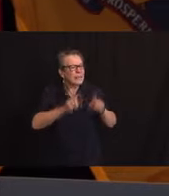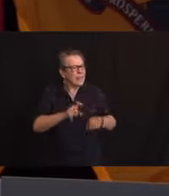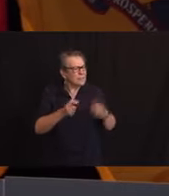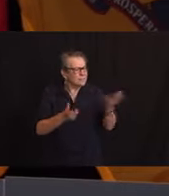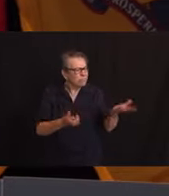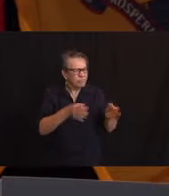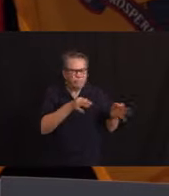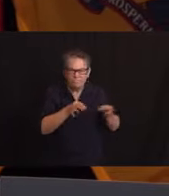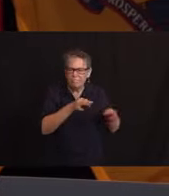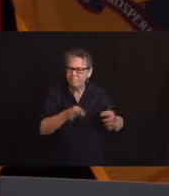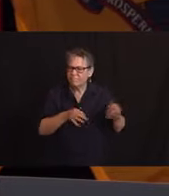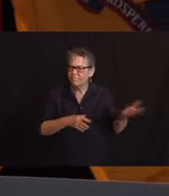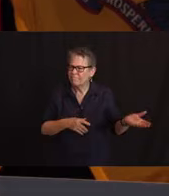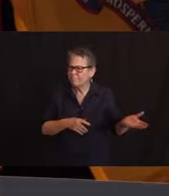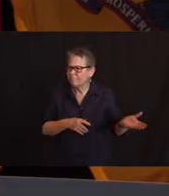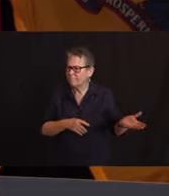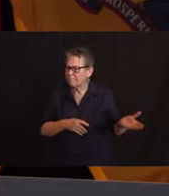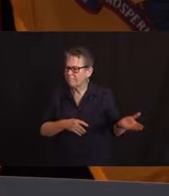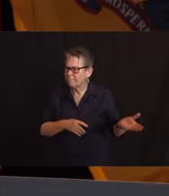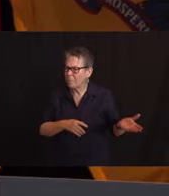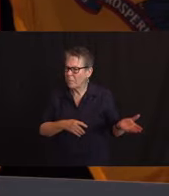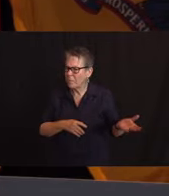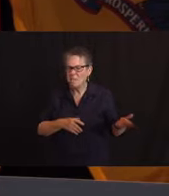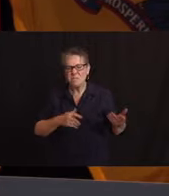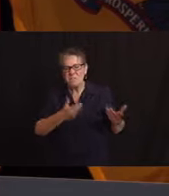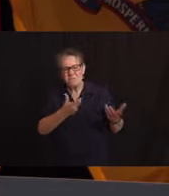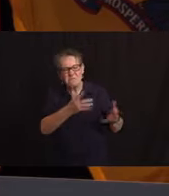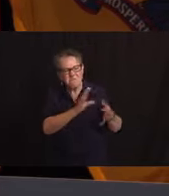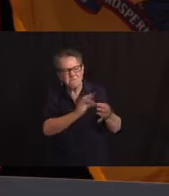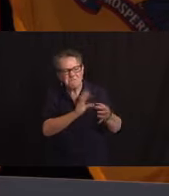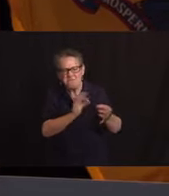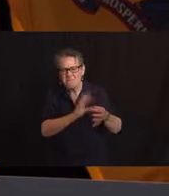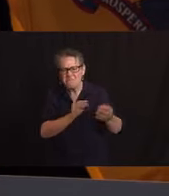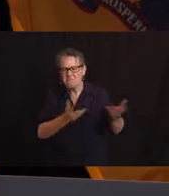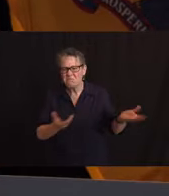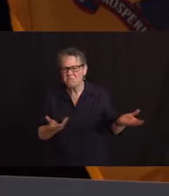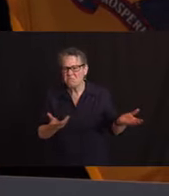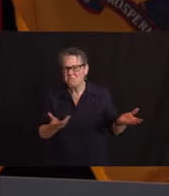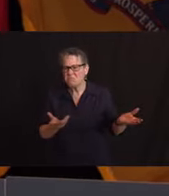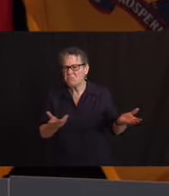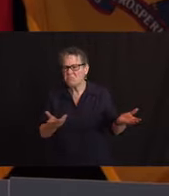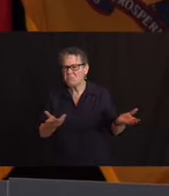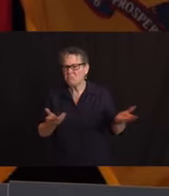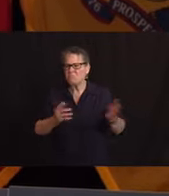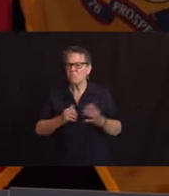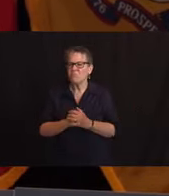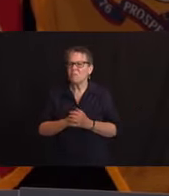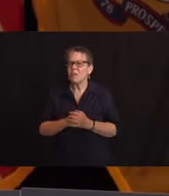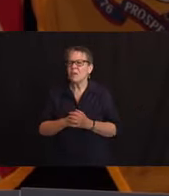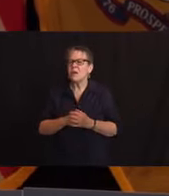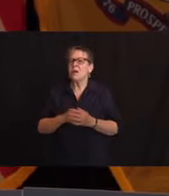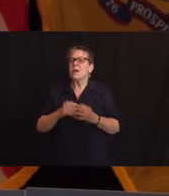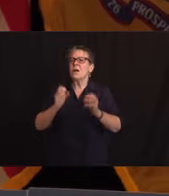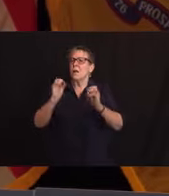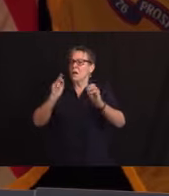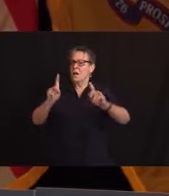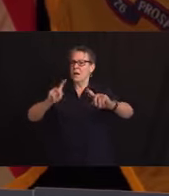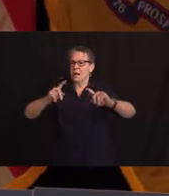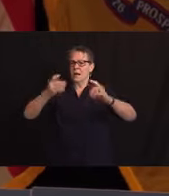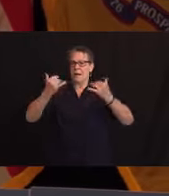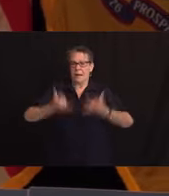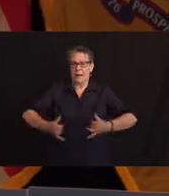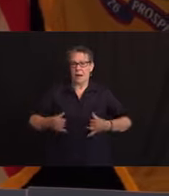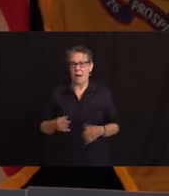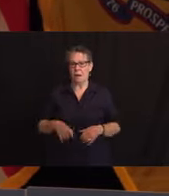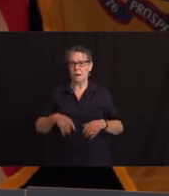to a third party, and any other comments on other topics that Dave raised? Sure. I mean, I'll start by saying that we want